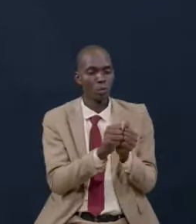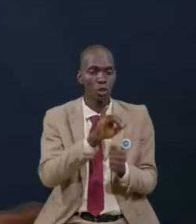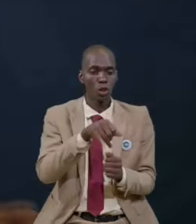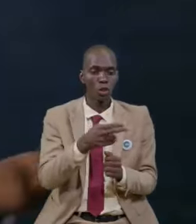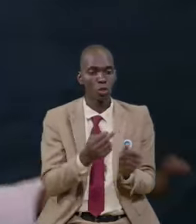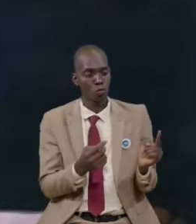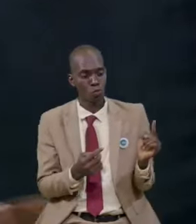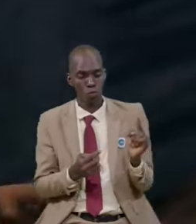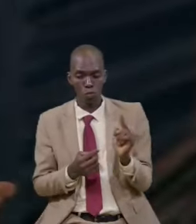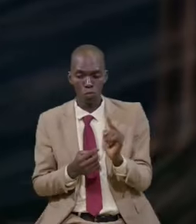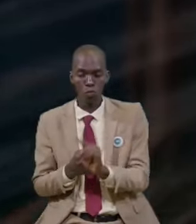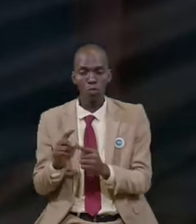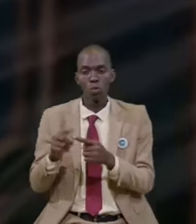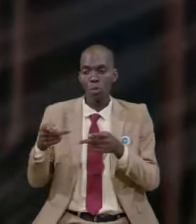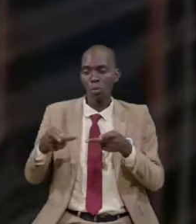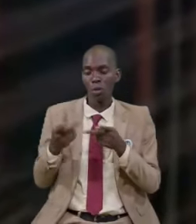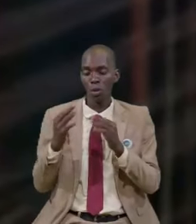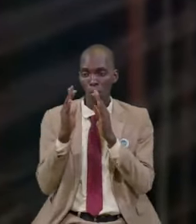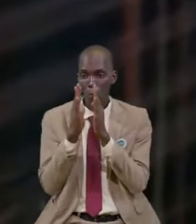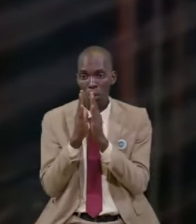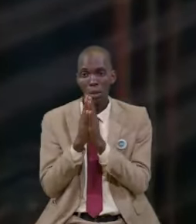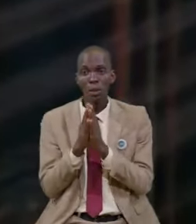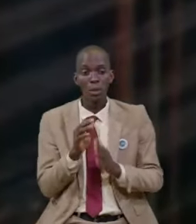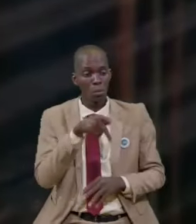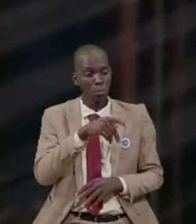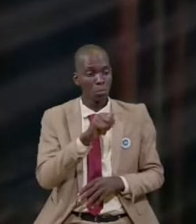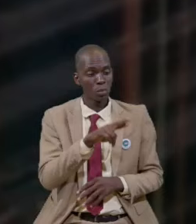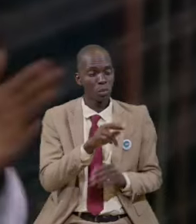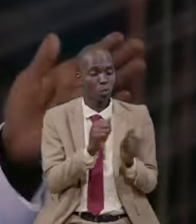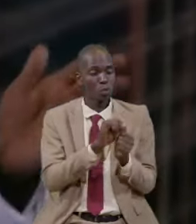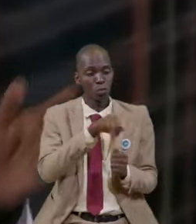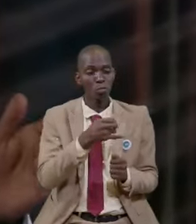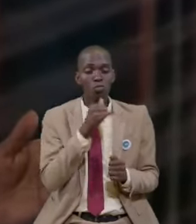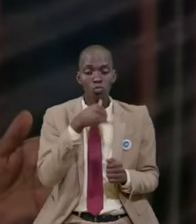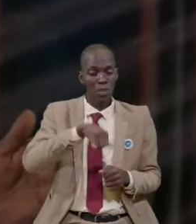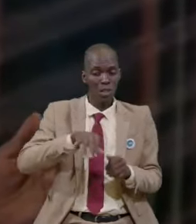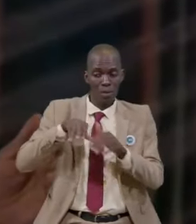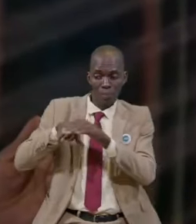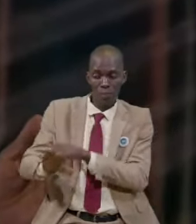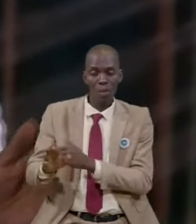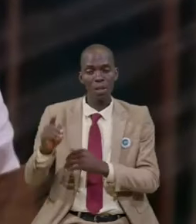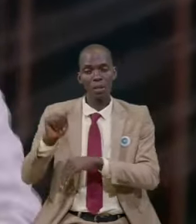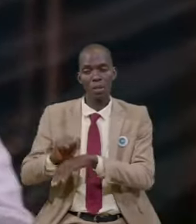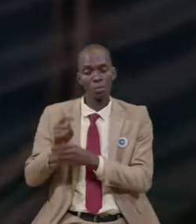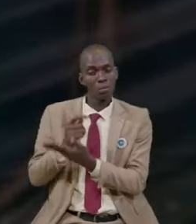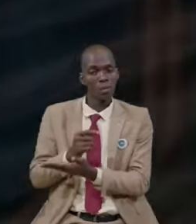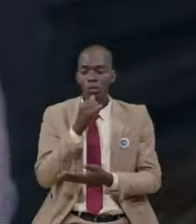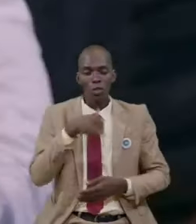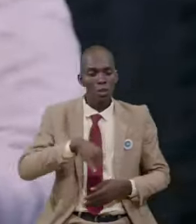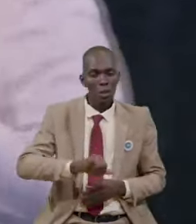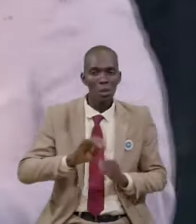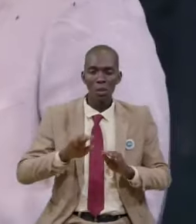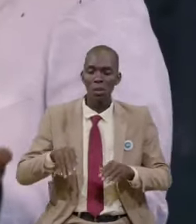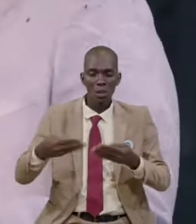not even entered the place of prayer. They had not even given any message, and there was